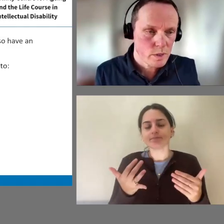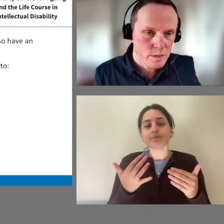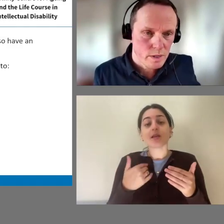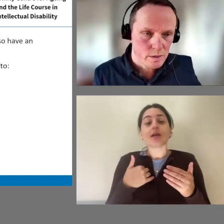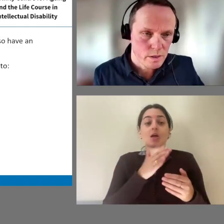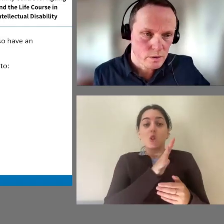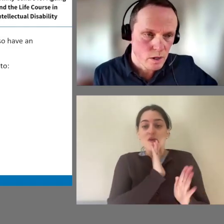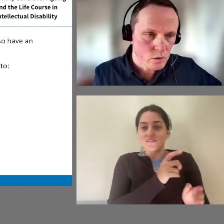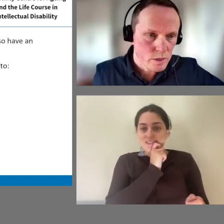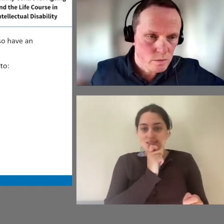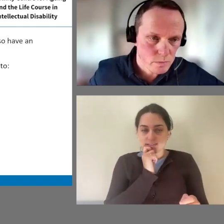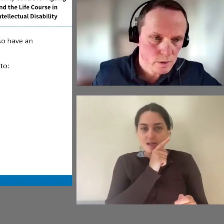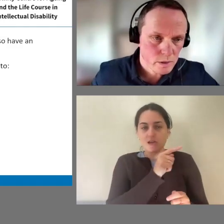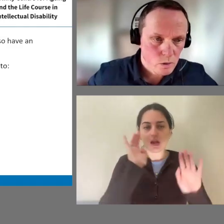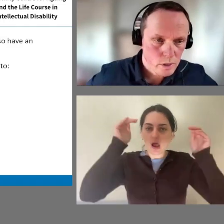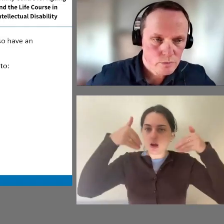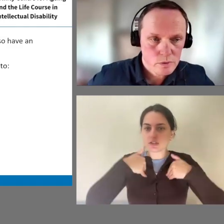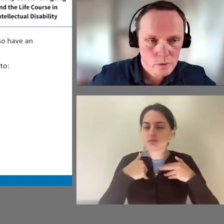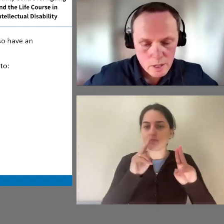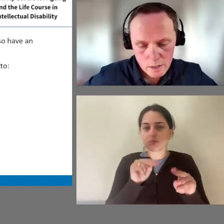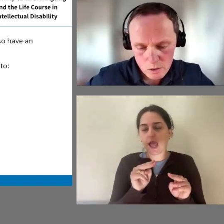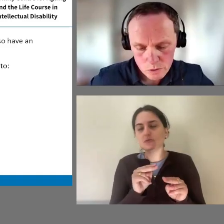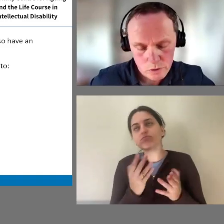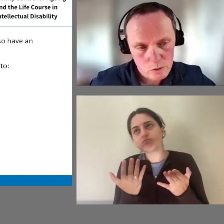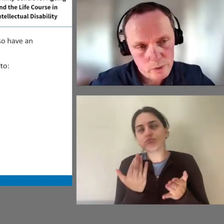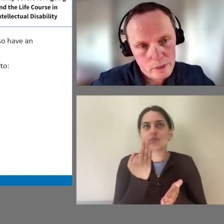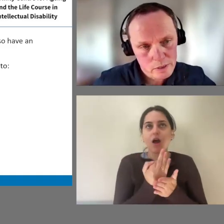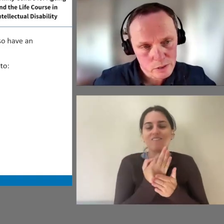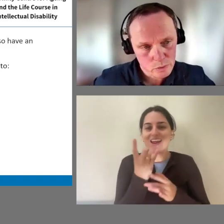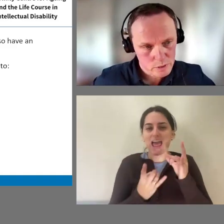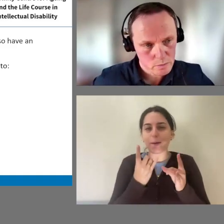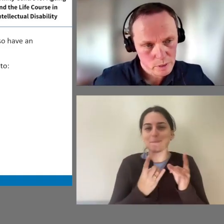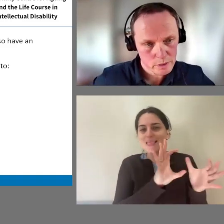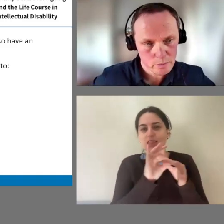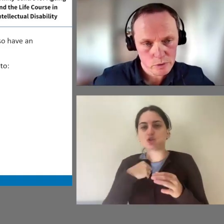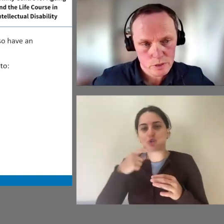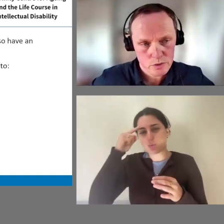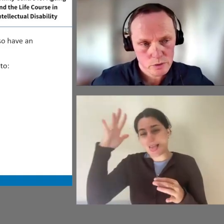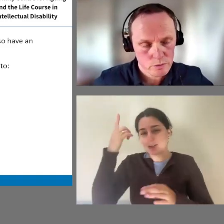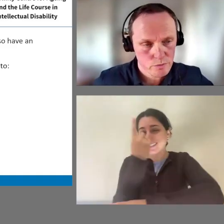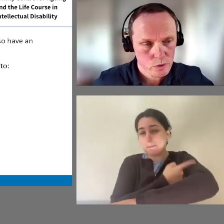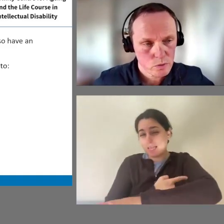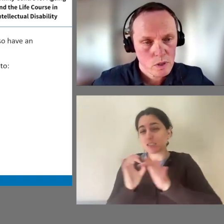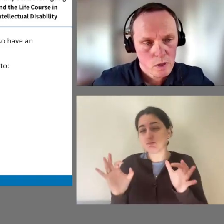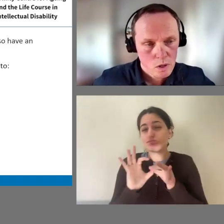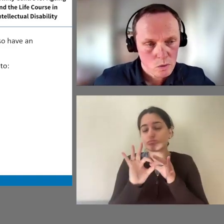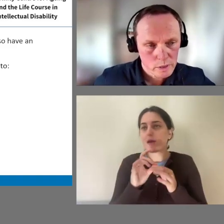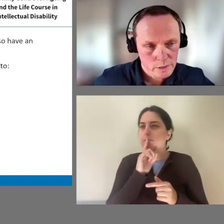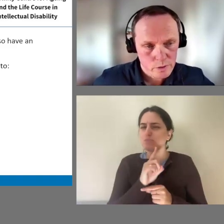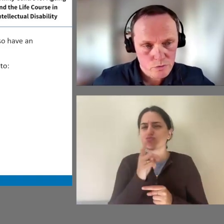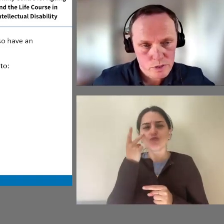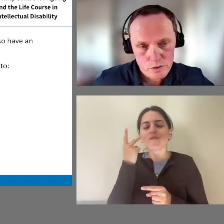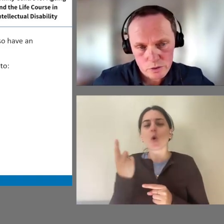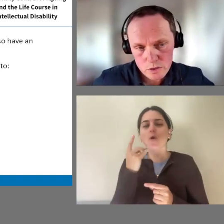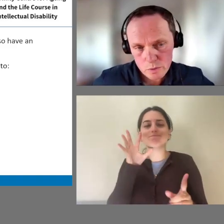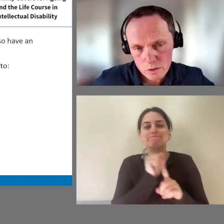As Louise said, autism can quite often co-occur with intellectual disability, but the review only